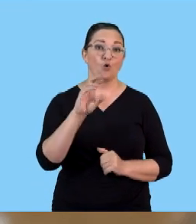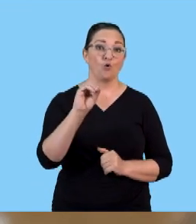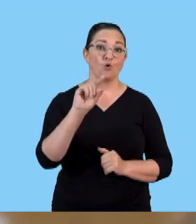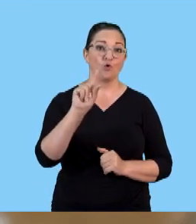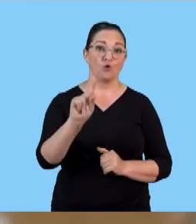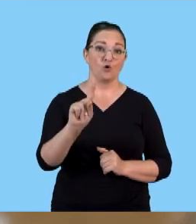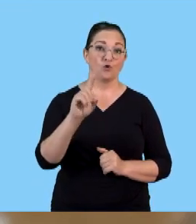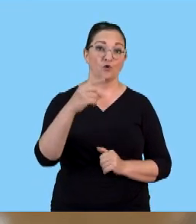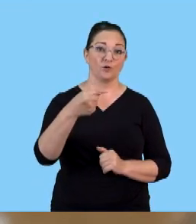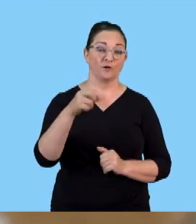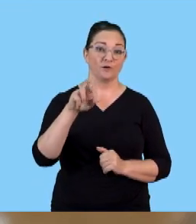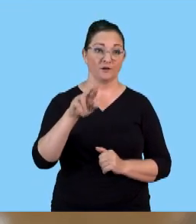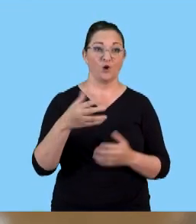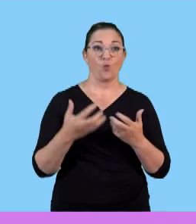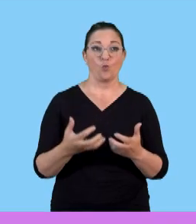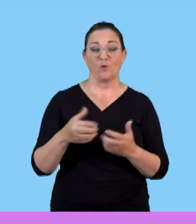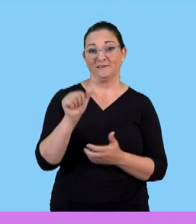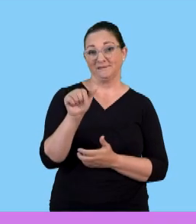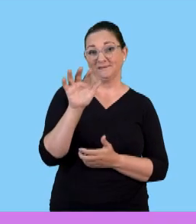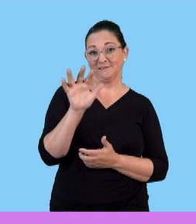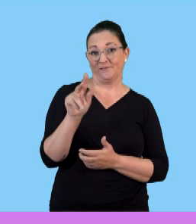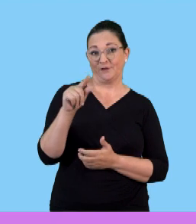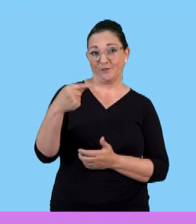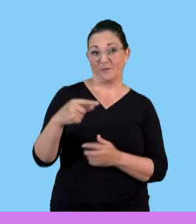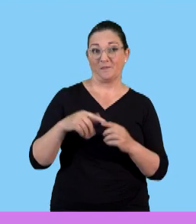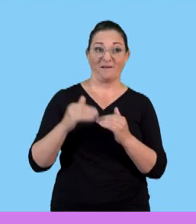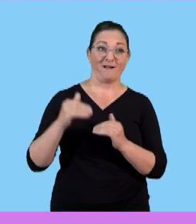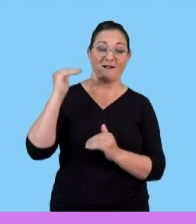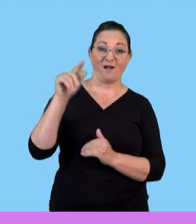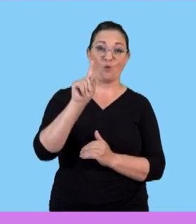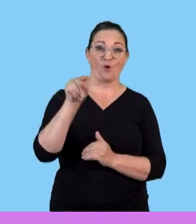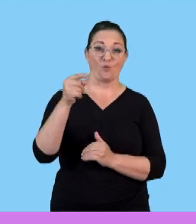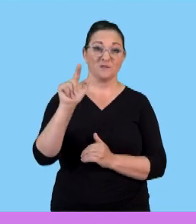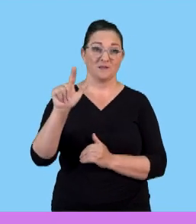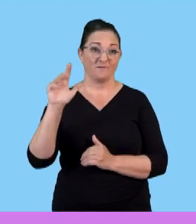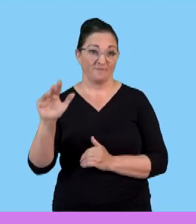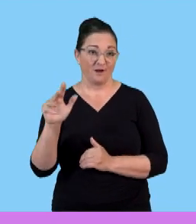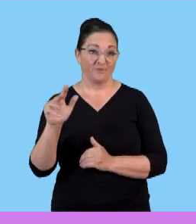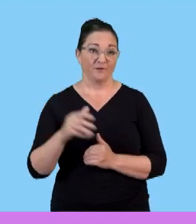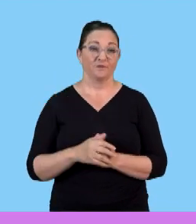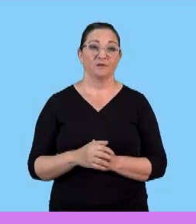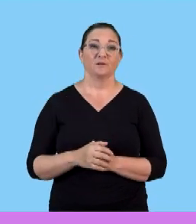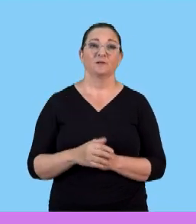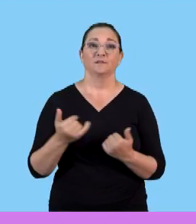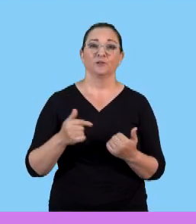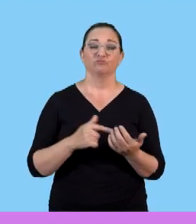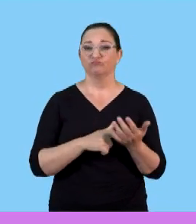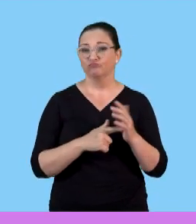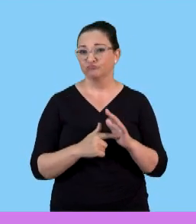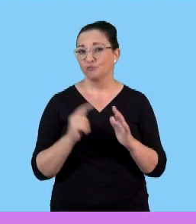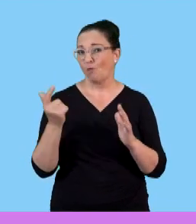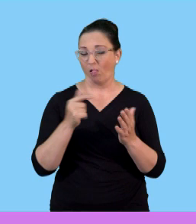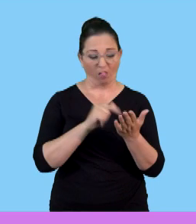Roger weighs 65 kilograms and has a height of 1.75 meters. Determine, showing